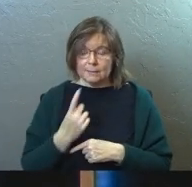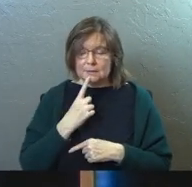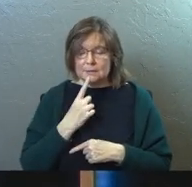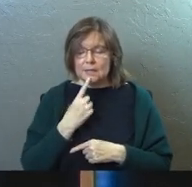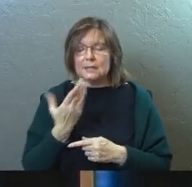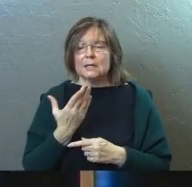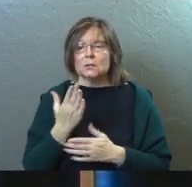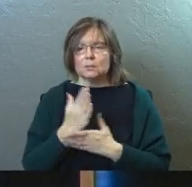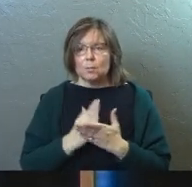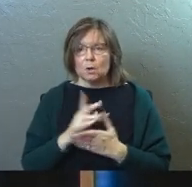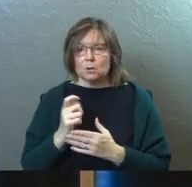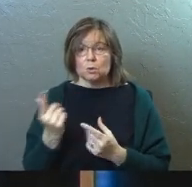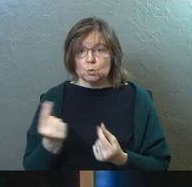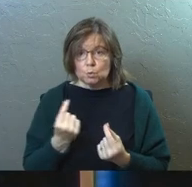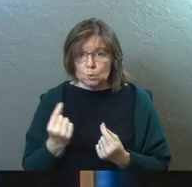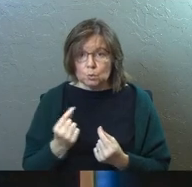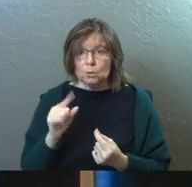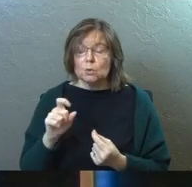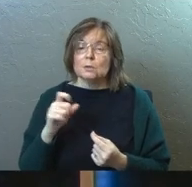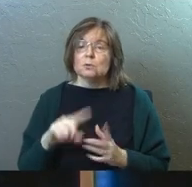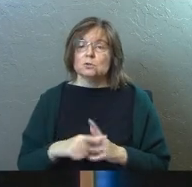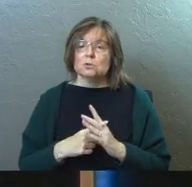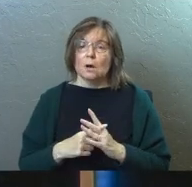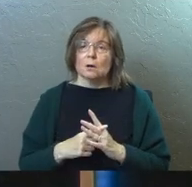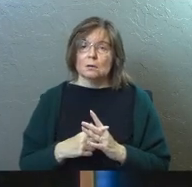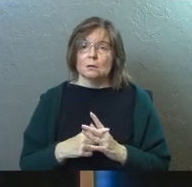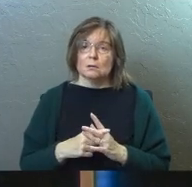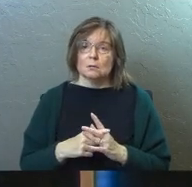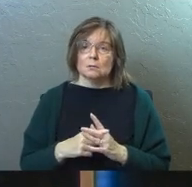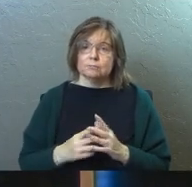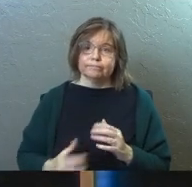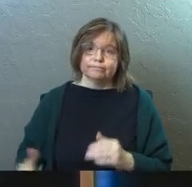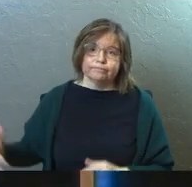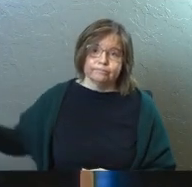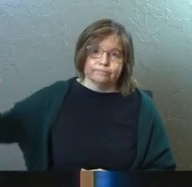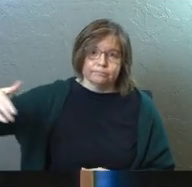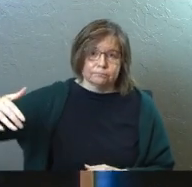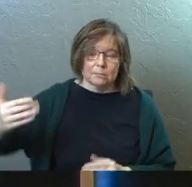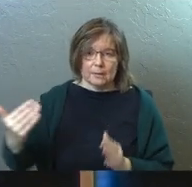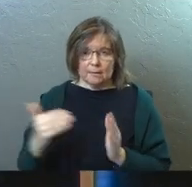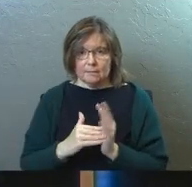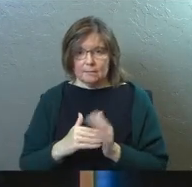and he said, here's part of what you need to do. You need to start putting your arm around her again.